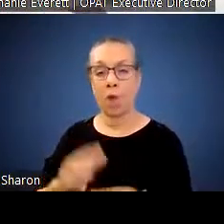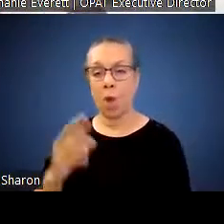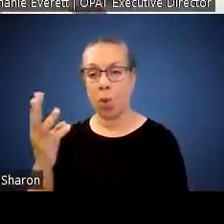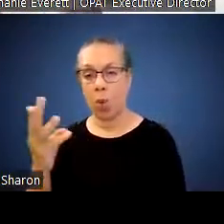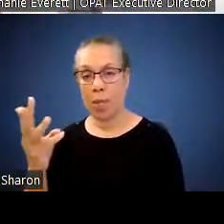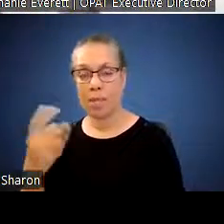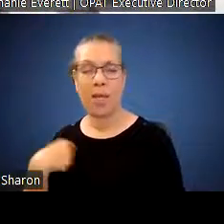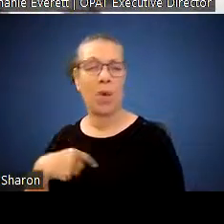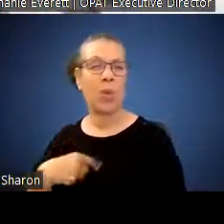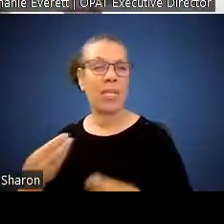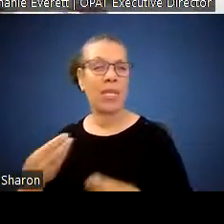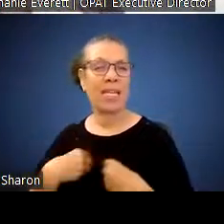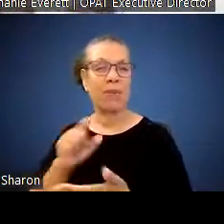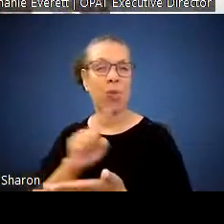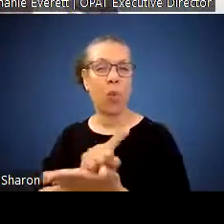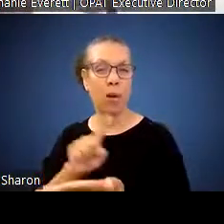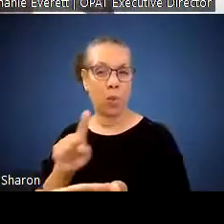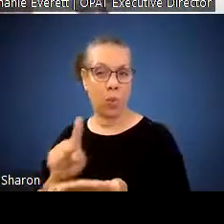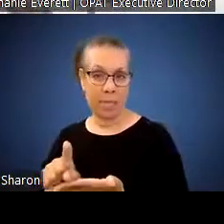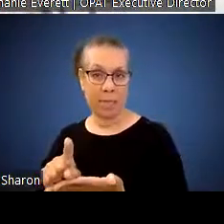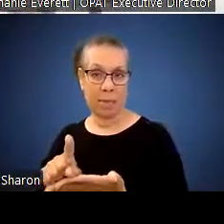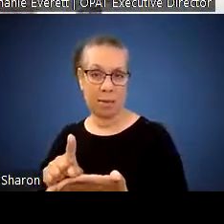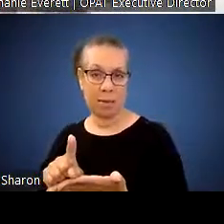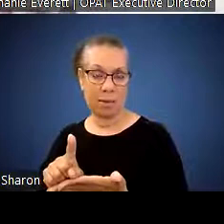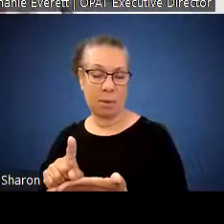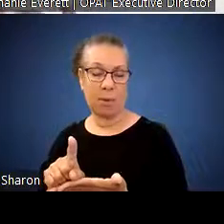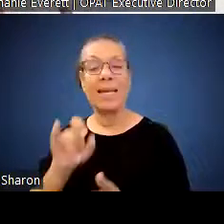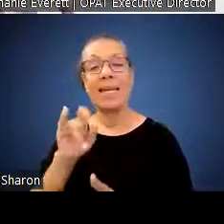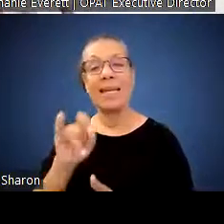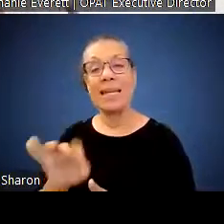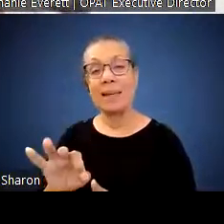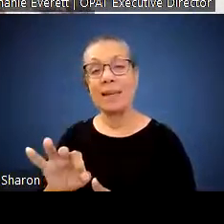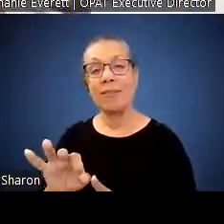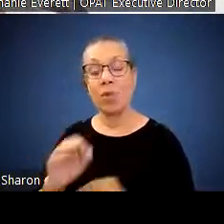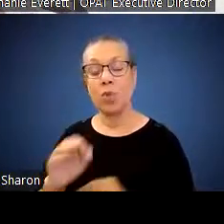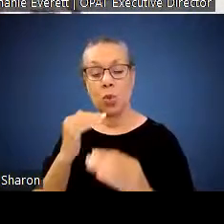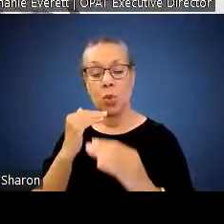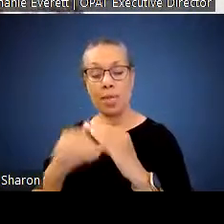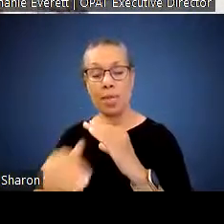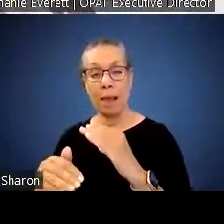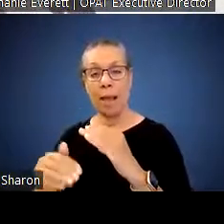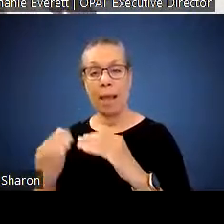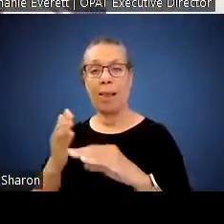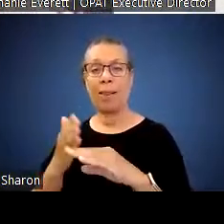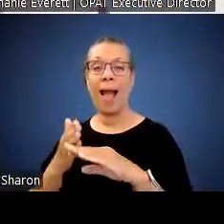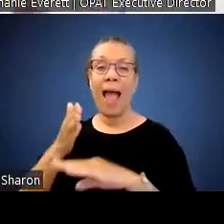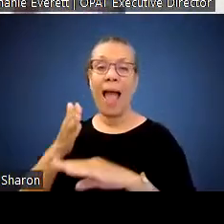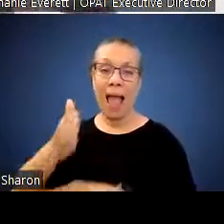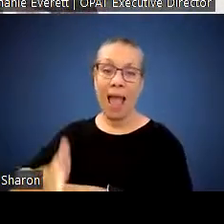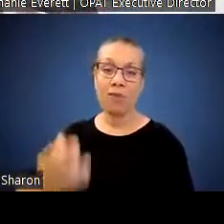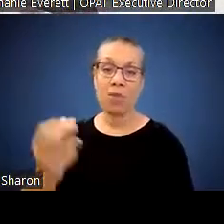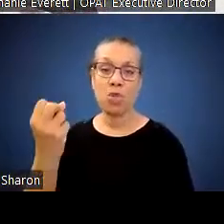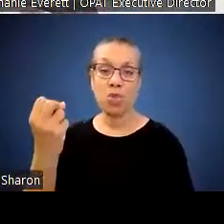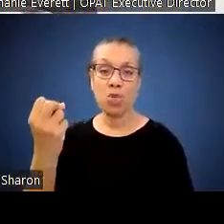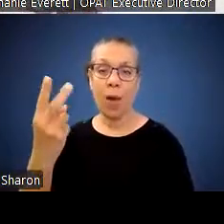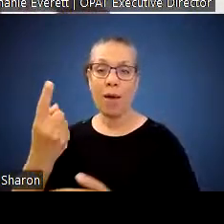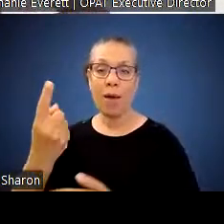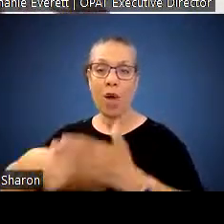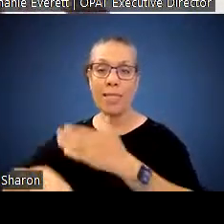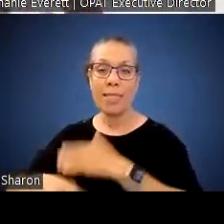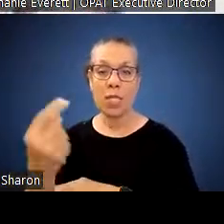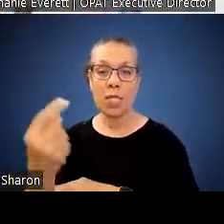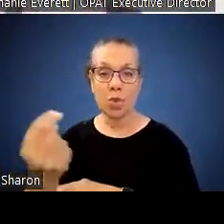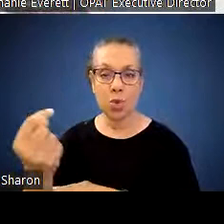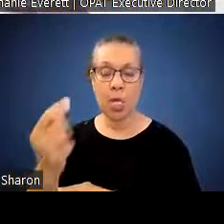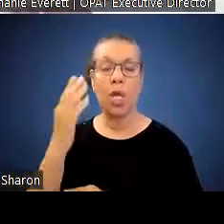to post everything. If you send it to us after Tuesday at noon, we will read it into the meeting